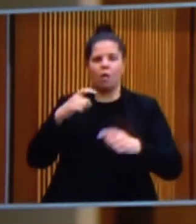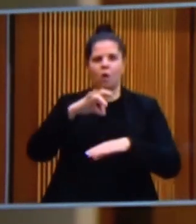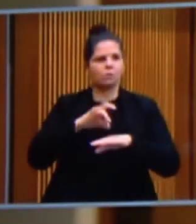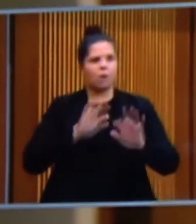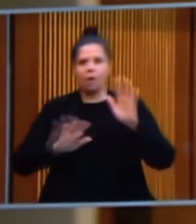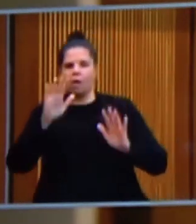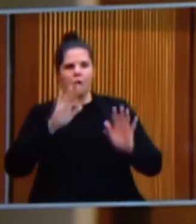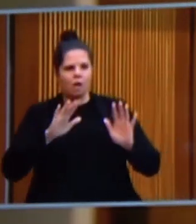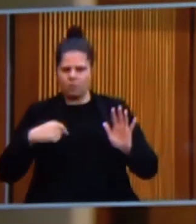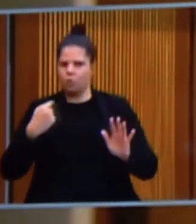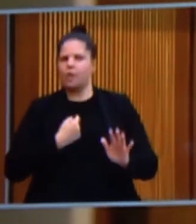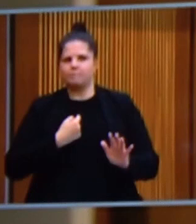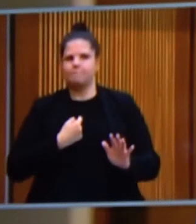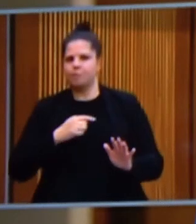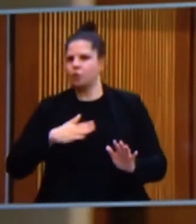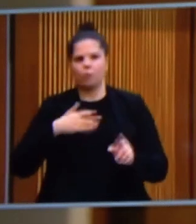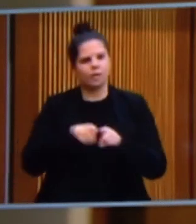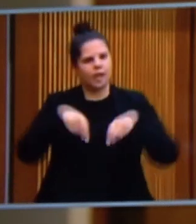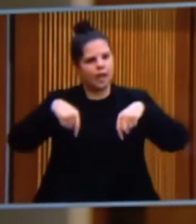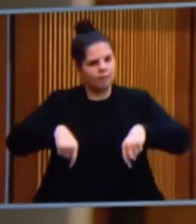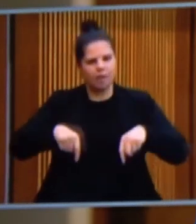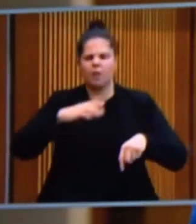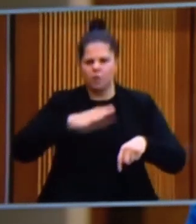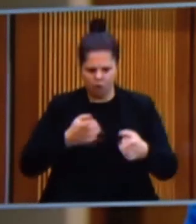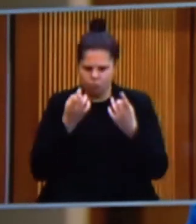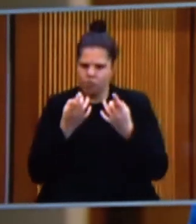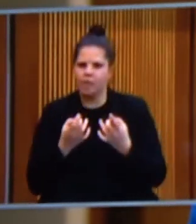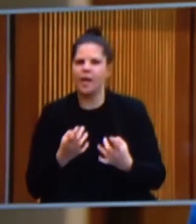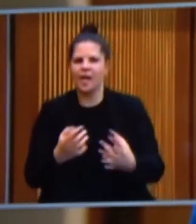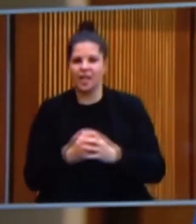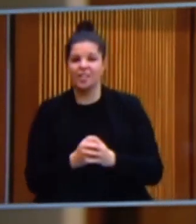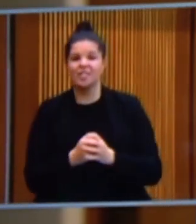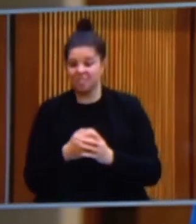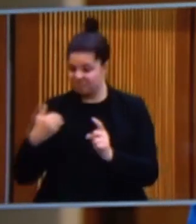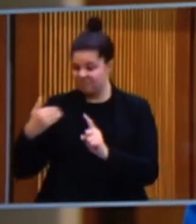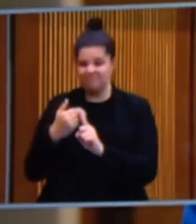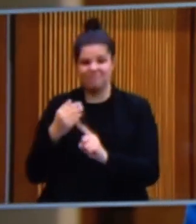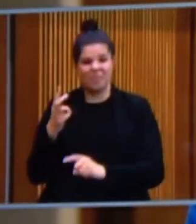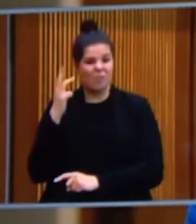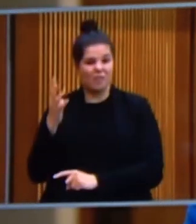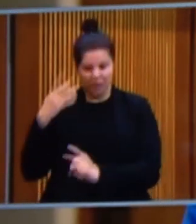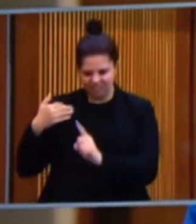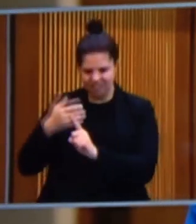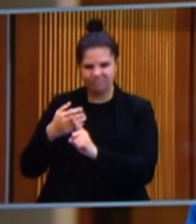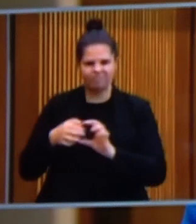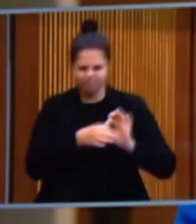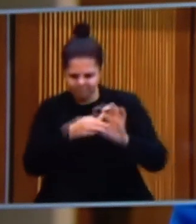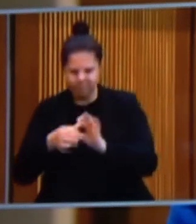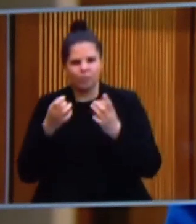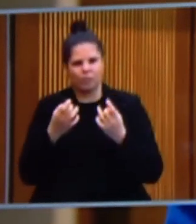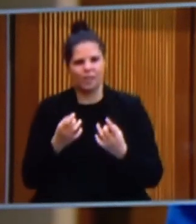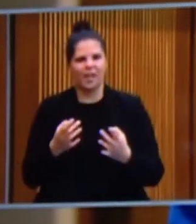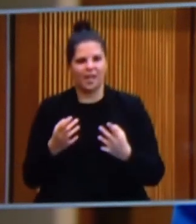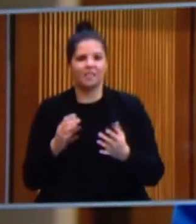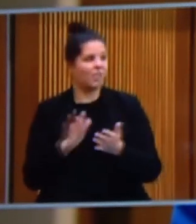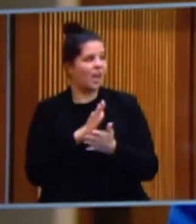of containment and capacity has been in progress concurrently, and I'm pleased, as the Minister has indicated, that today we